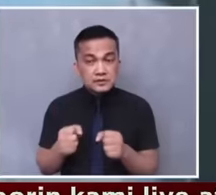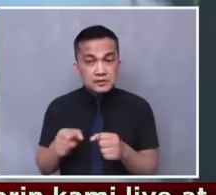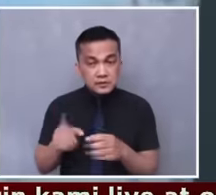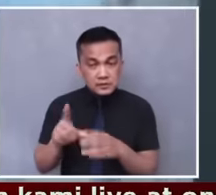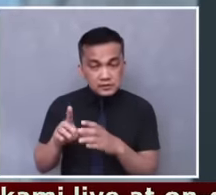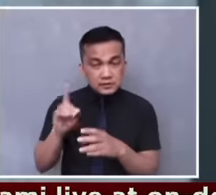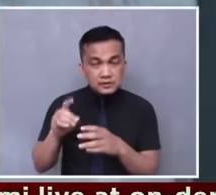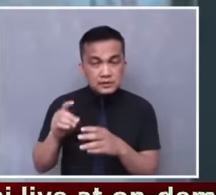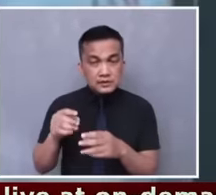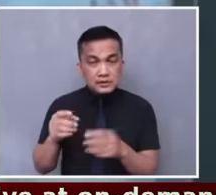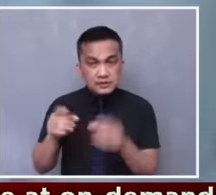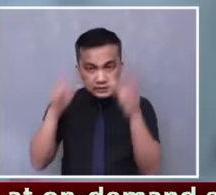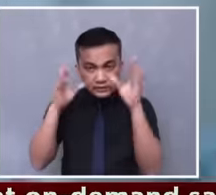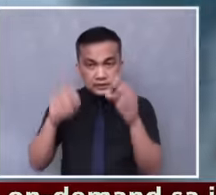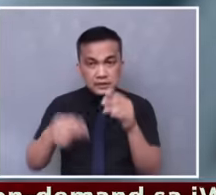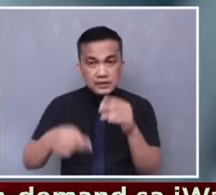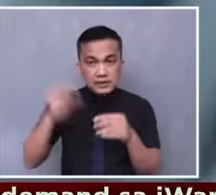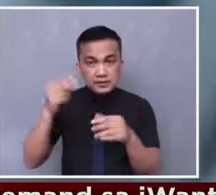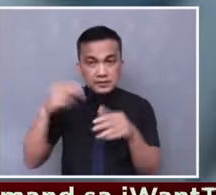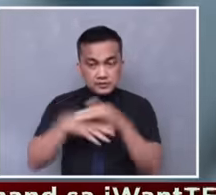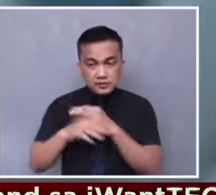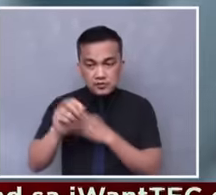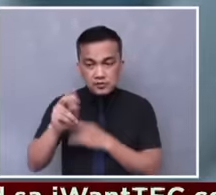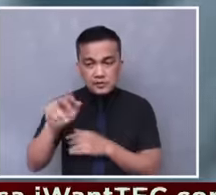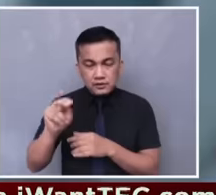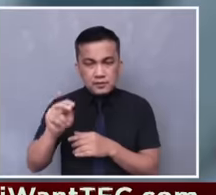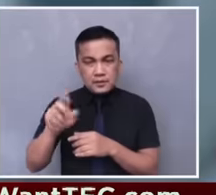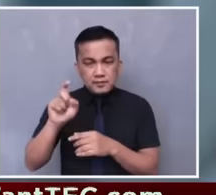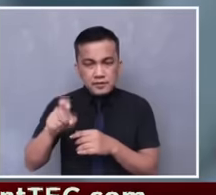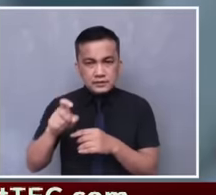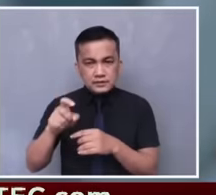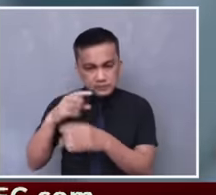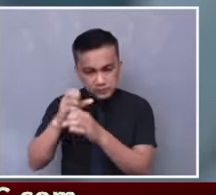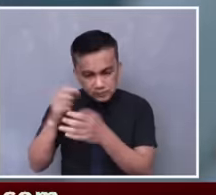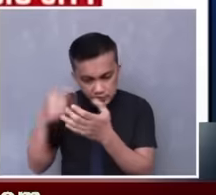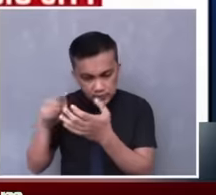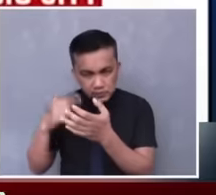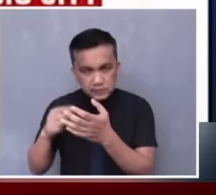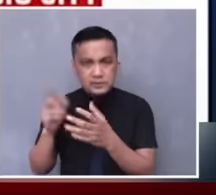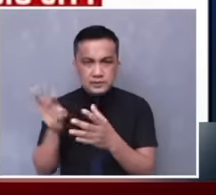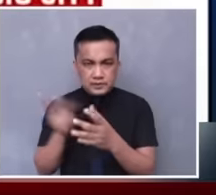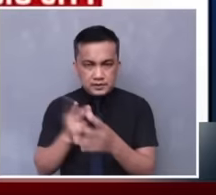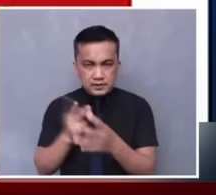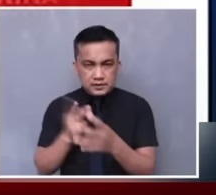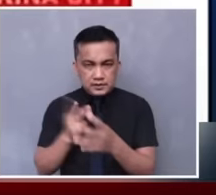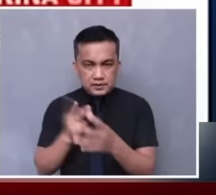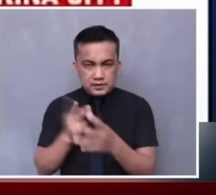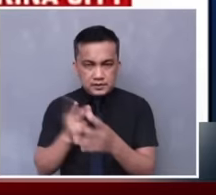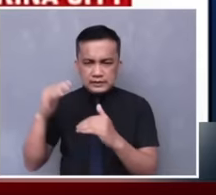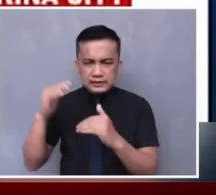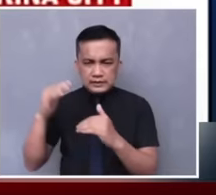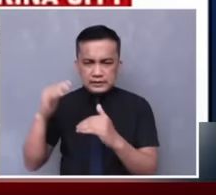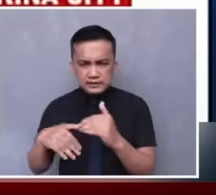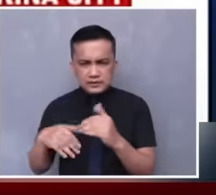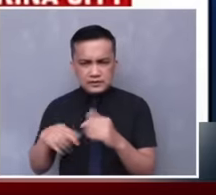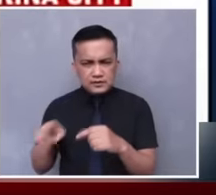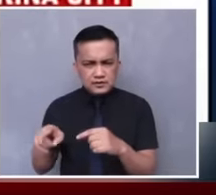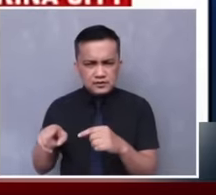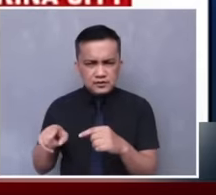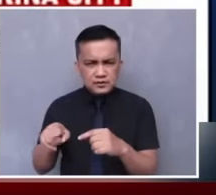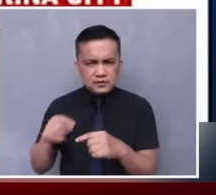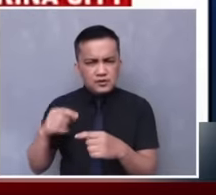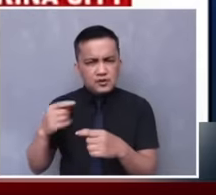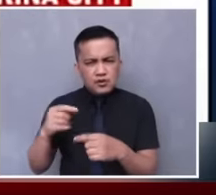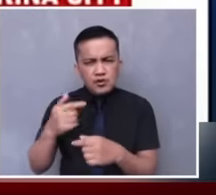higher if we do whole genome sequencing in these as a priority rather than doing whole genome sequencing